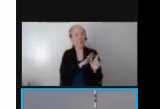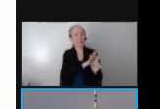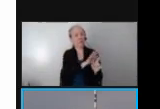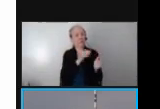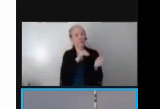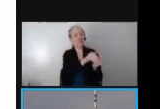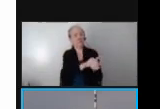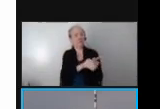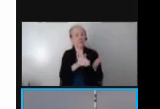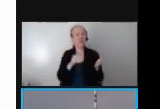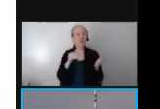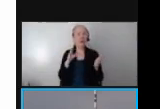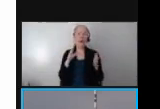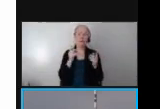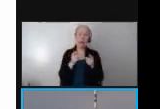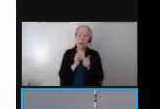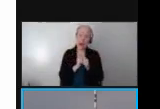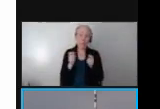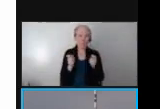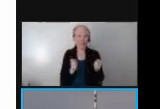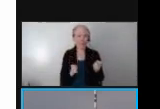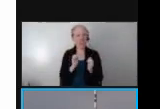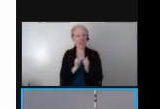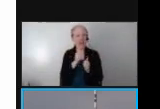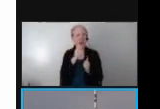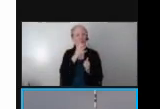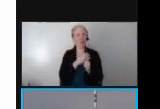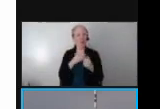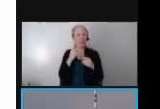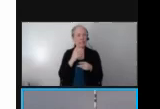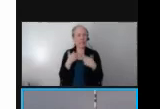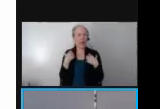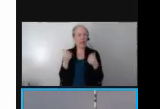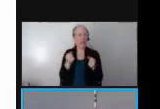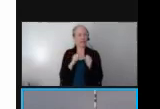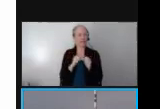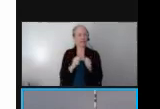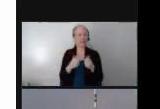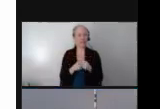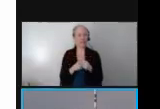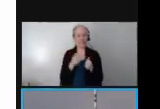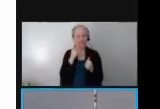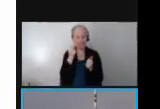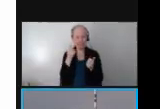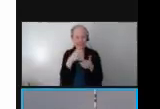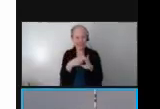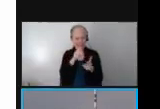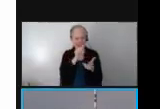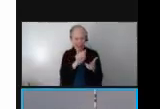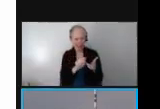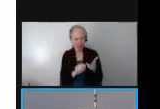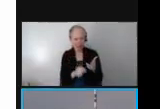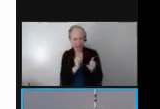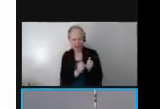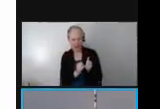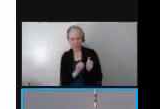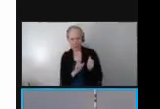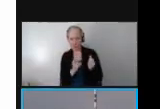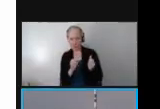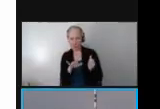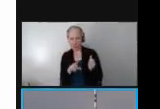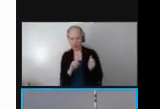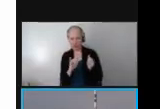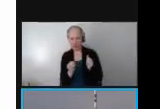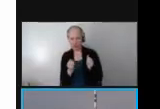woman astronaut healthy. And you see a lot of these names on here. I will say that the bottom person, Dr. Richard Jennings, is